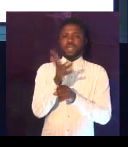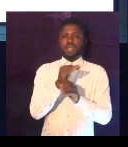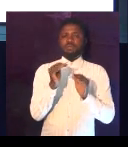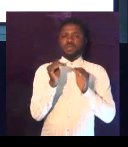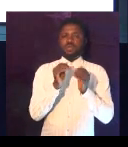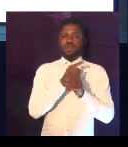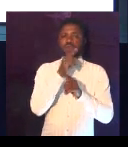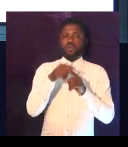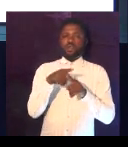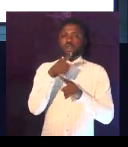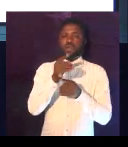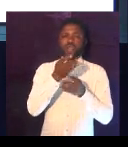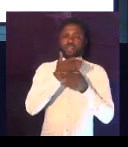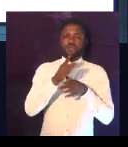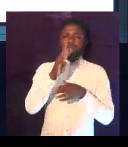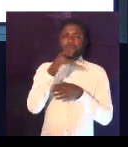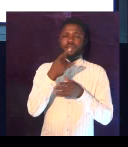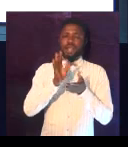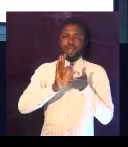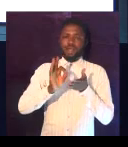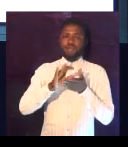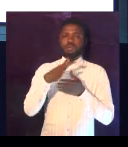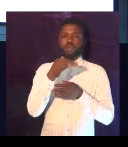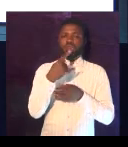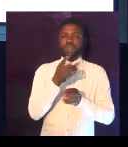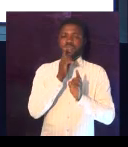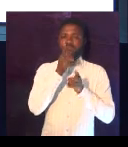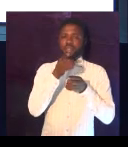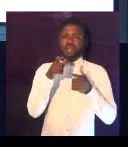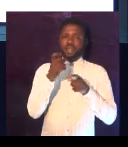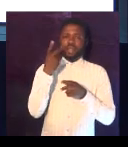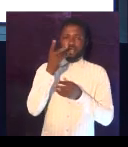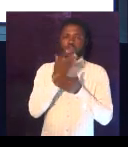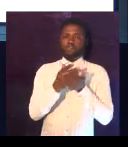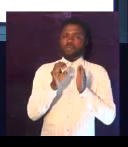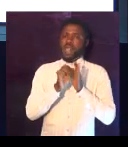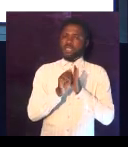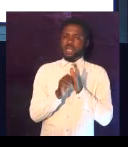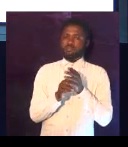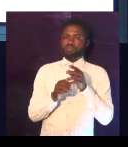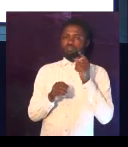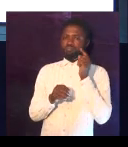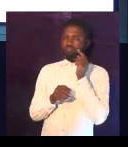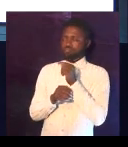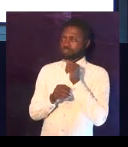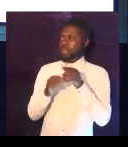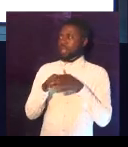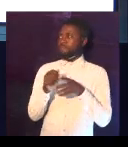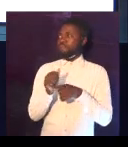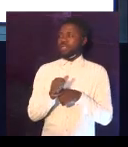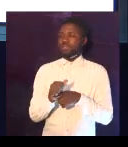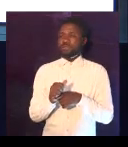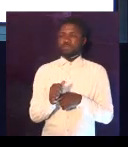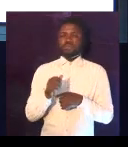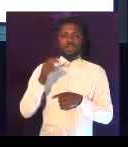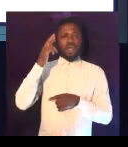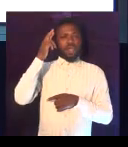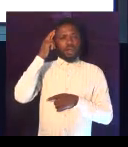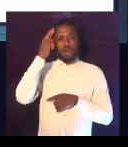and make them equal. And you divide by the count of the data. Let's see some examples in